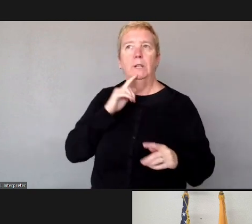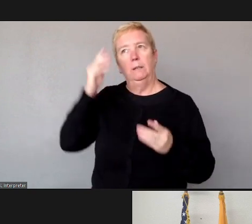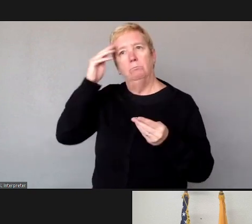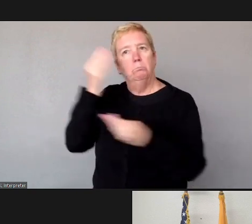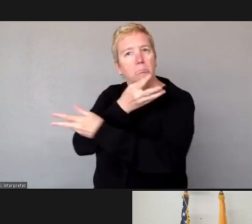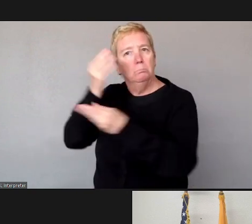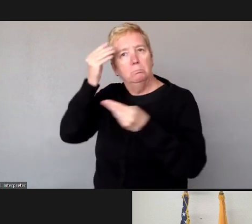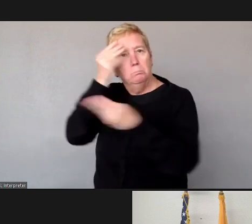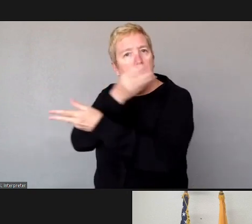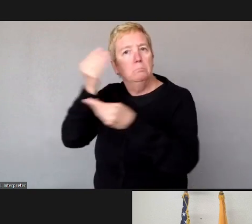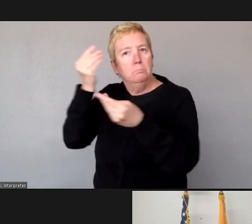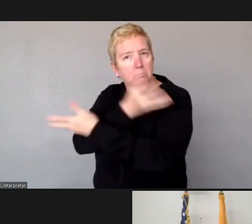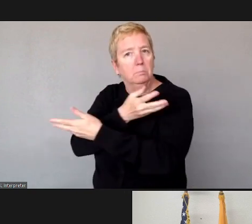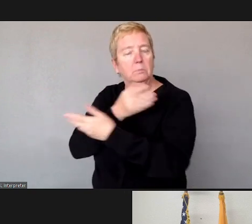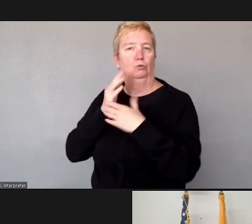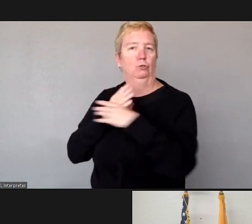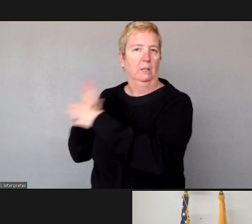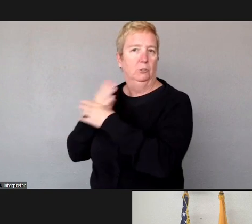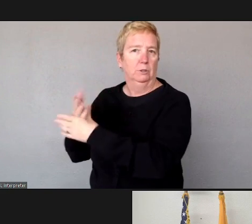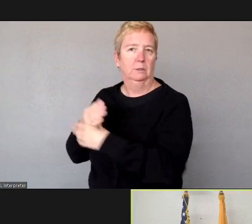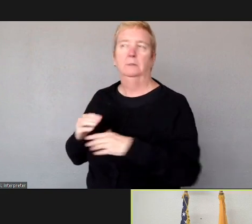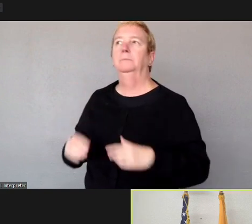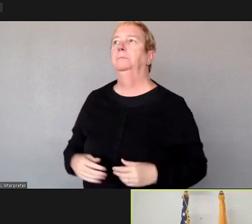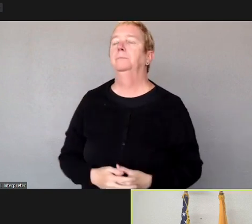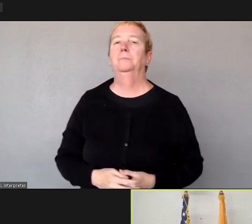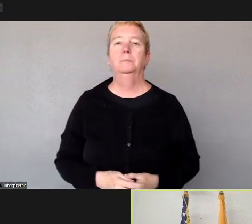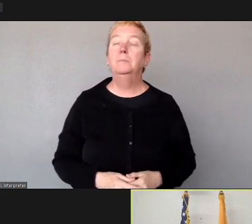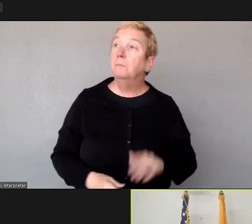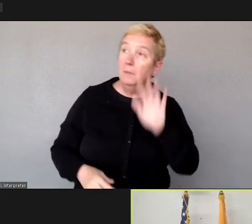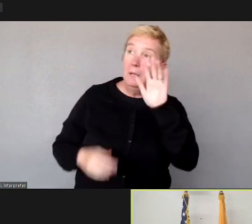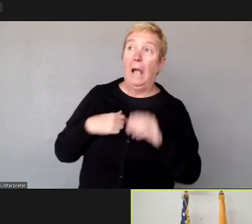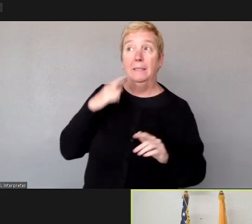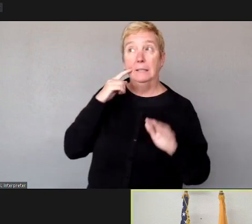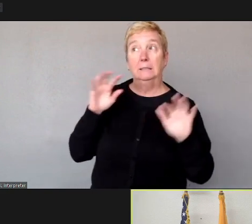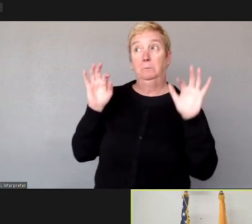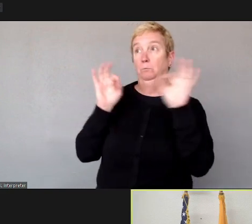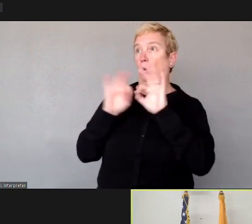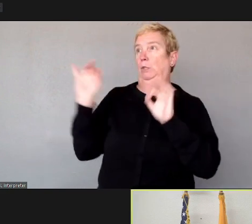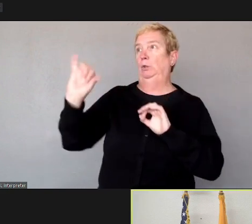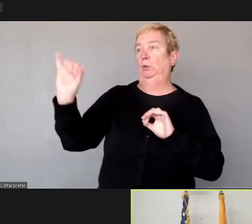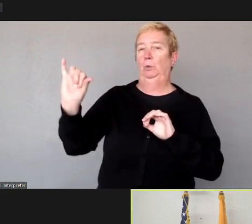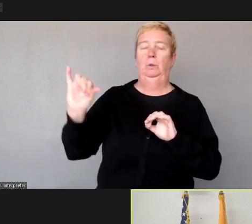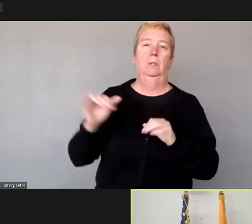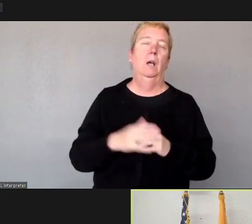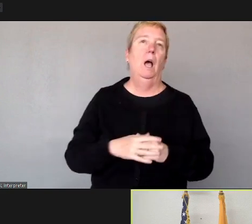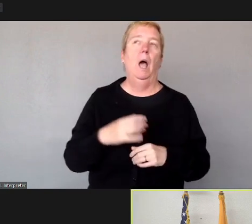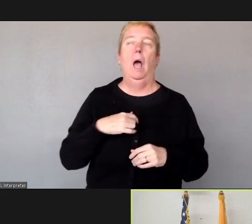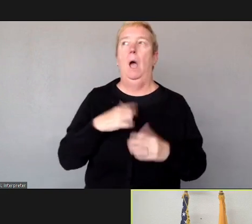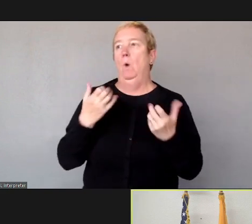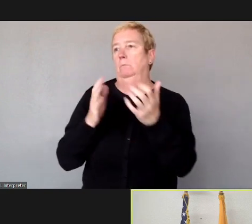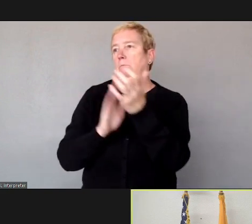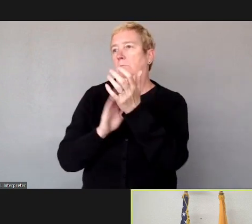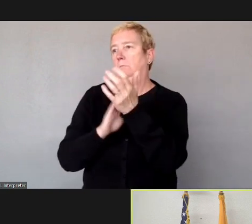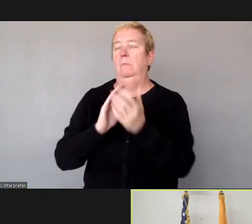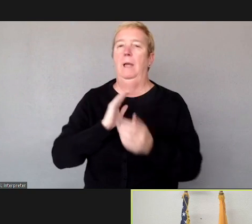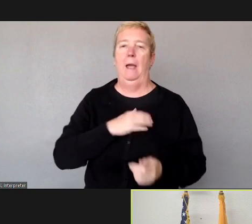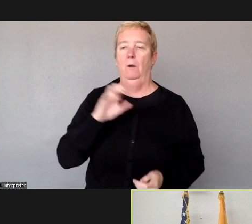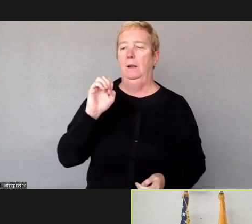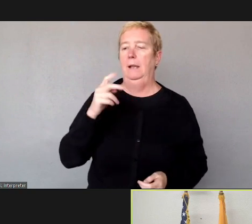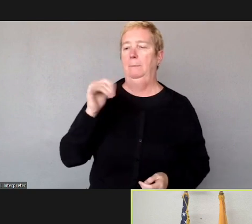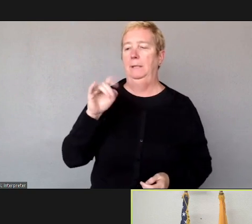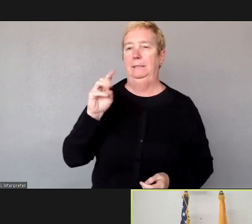to get feedback on their guidelines. I think it's worth just taking a minute to take this opportunity to compliment our epidemiologists. If you look back